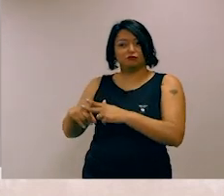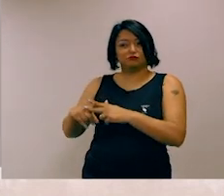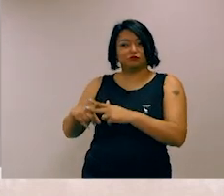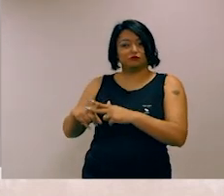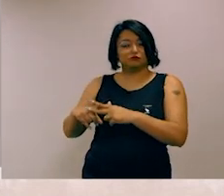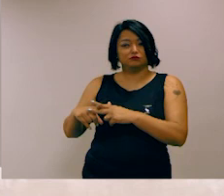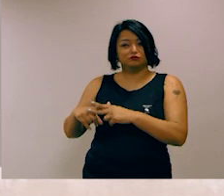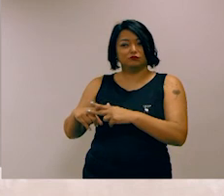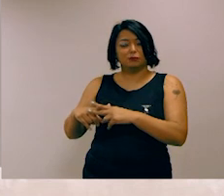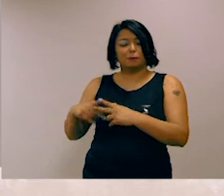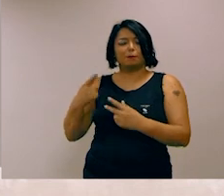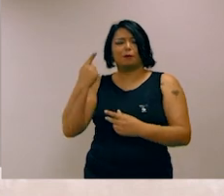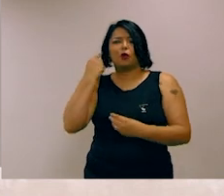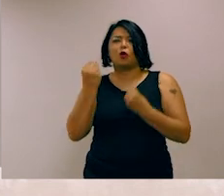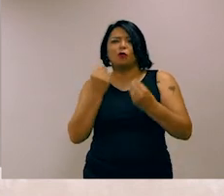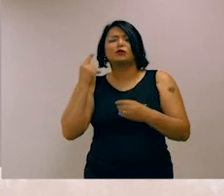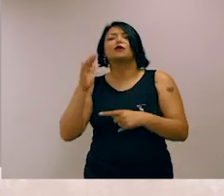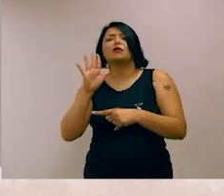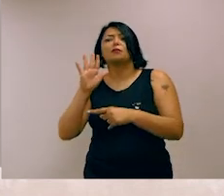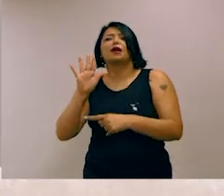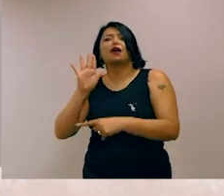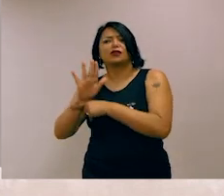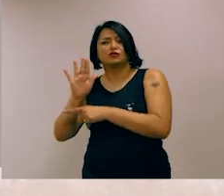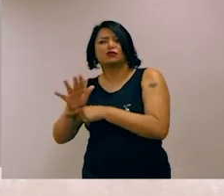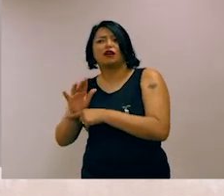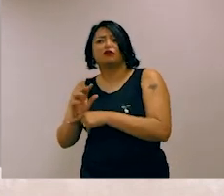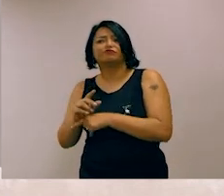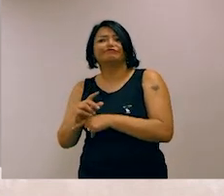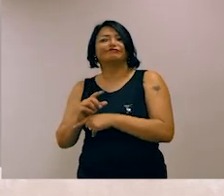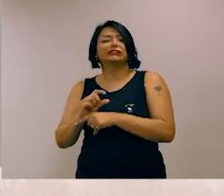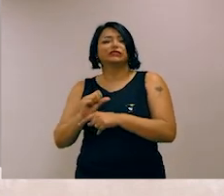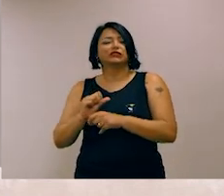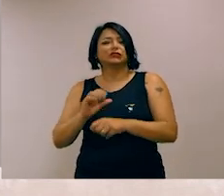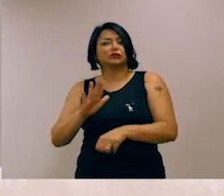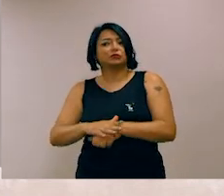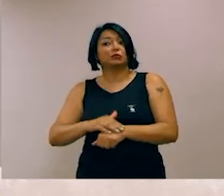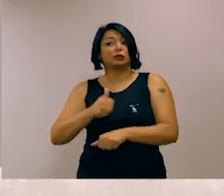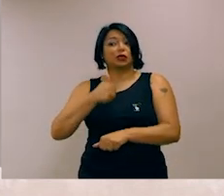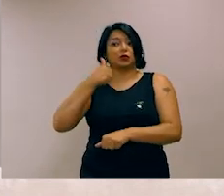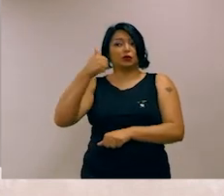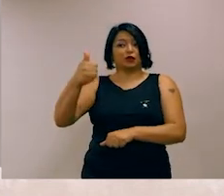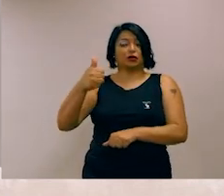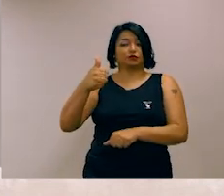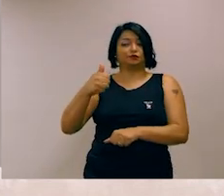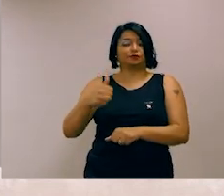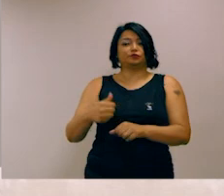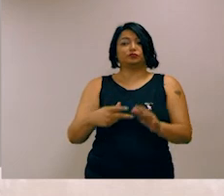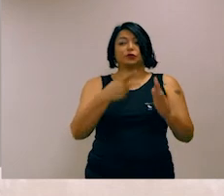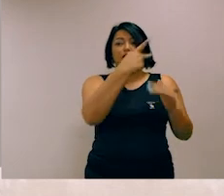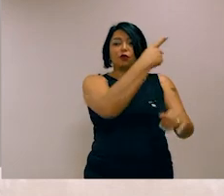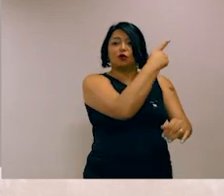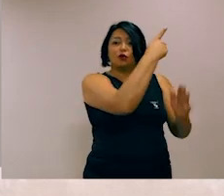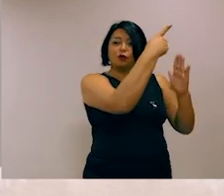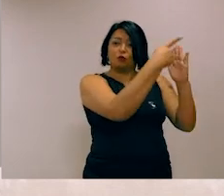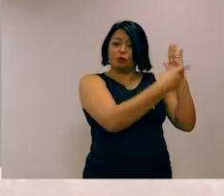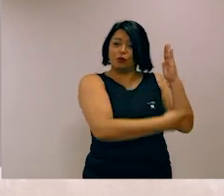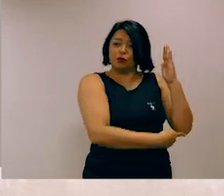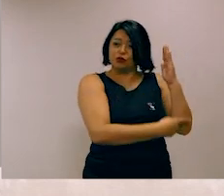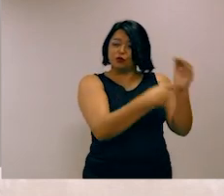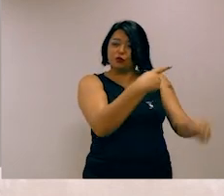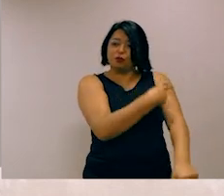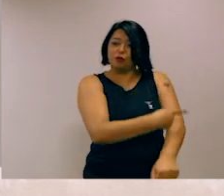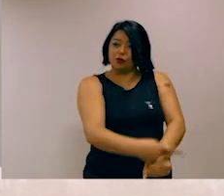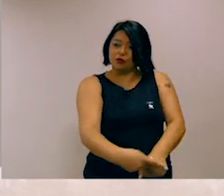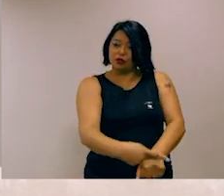and also to think about the operation, to plan the operation. So in practice, we have